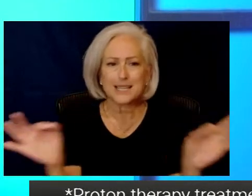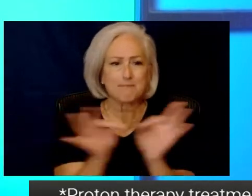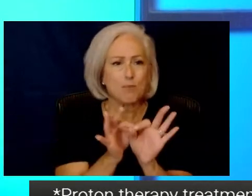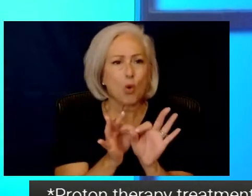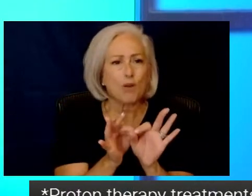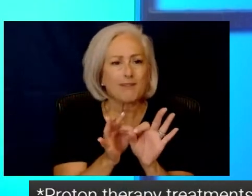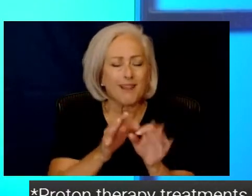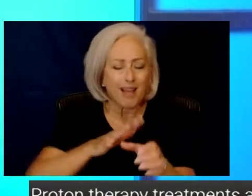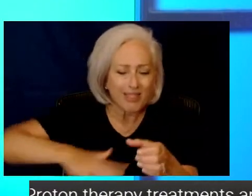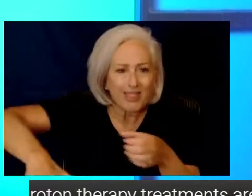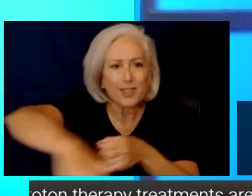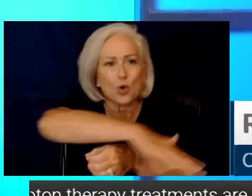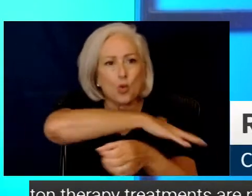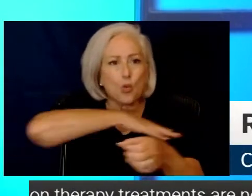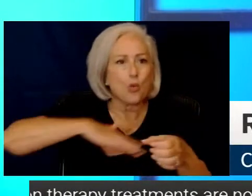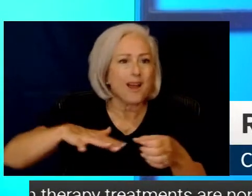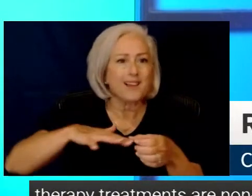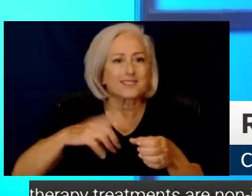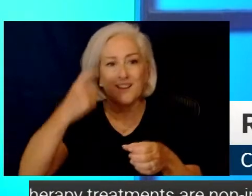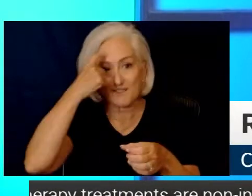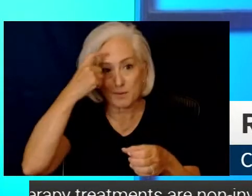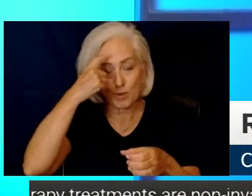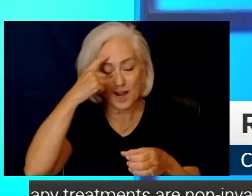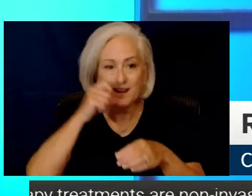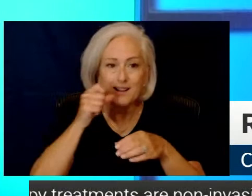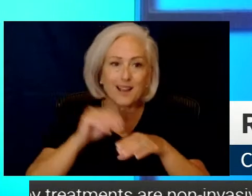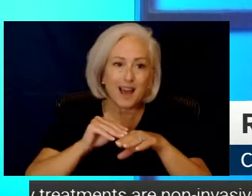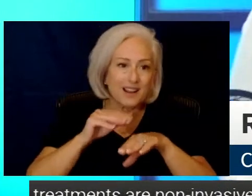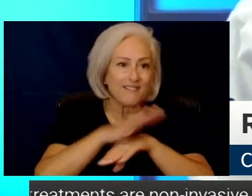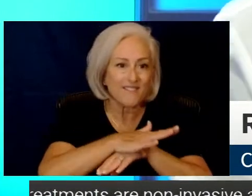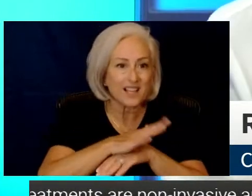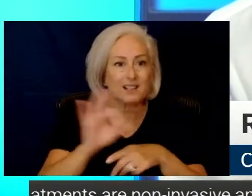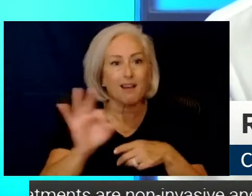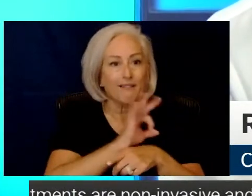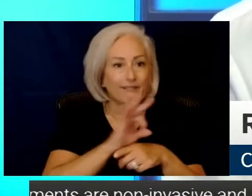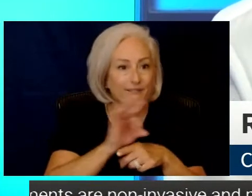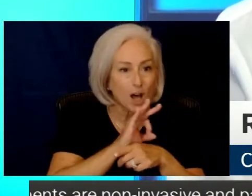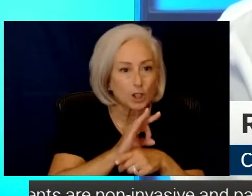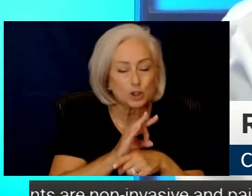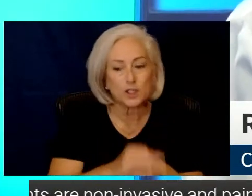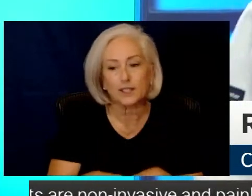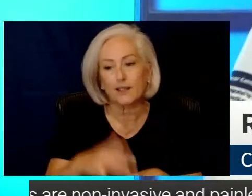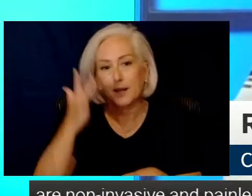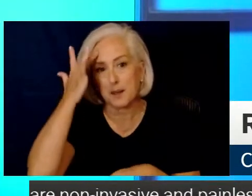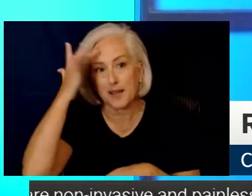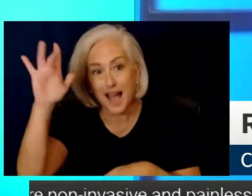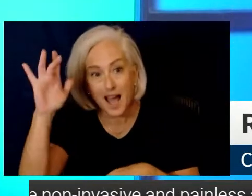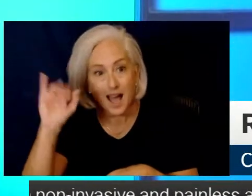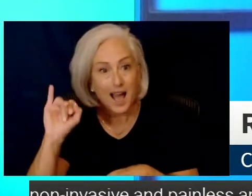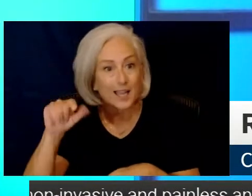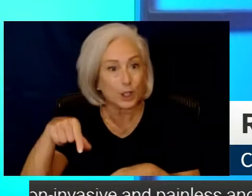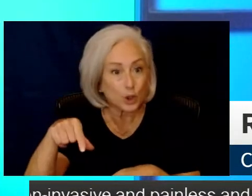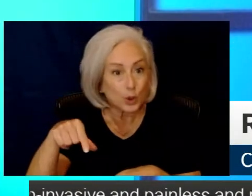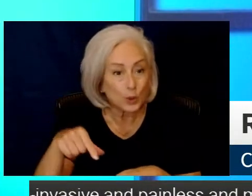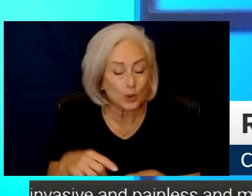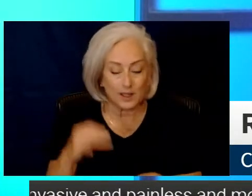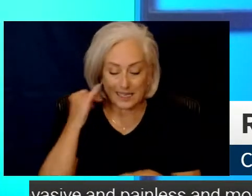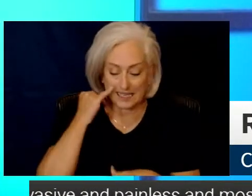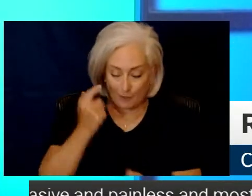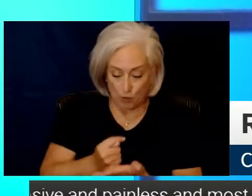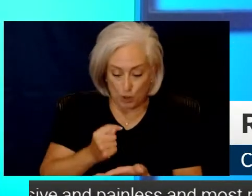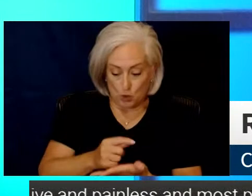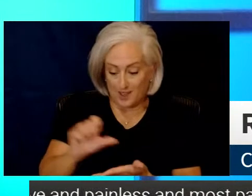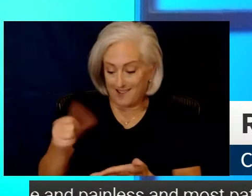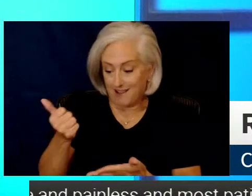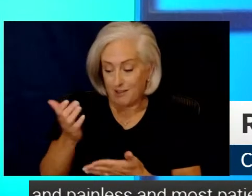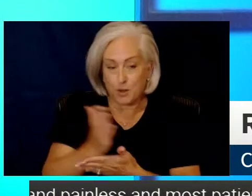don't affect their IQ and ability to function in the long term. If we're treating the other parts of the body, we want to leave these other organs as